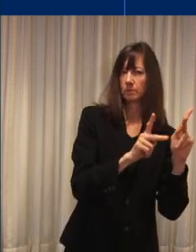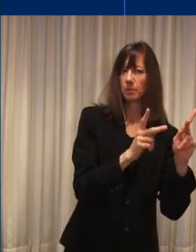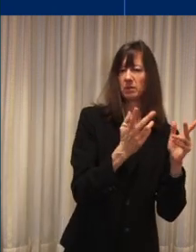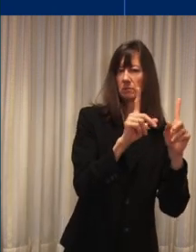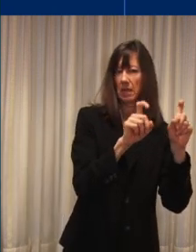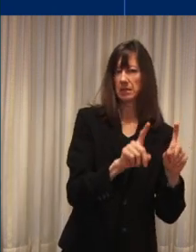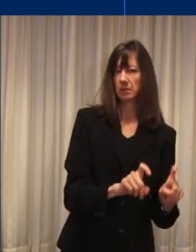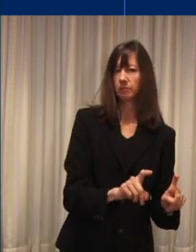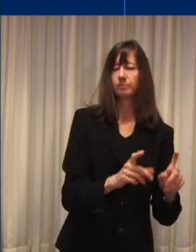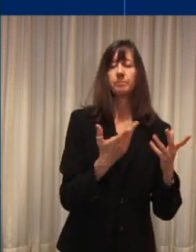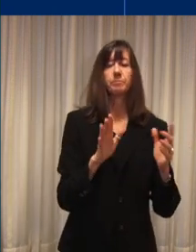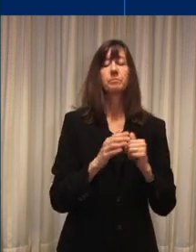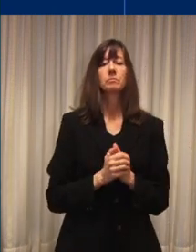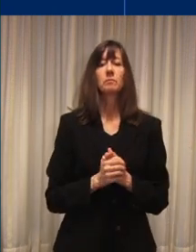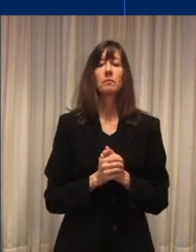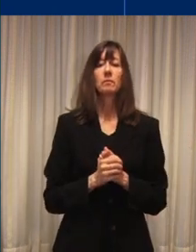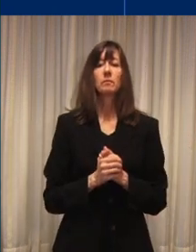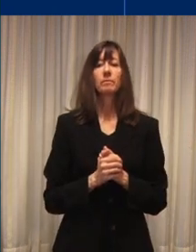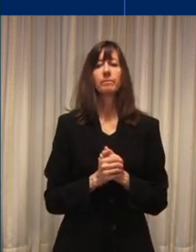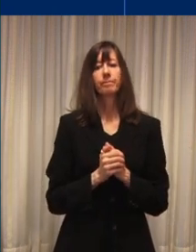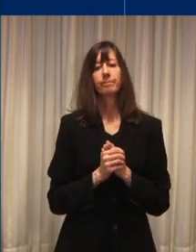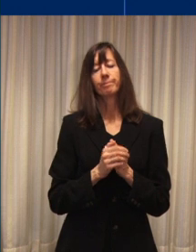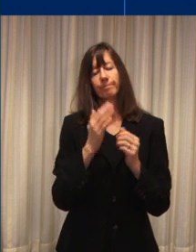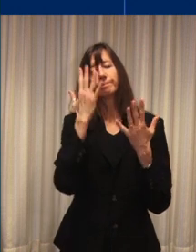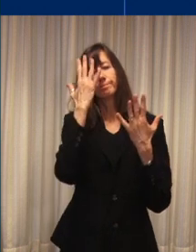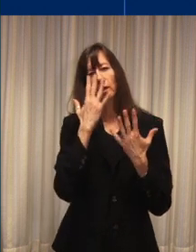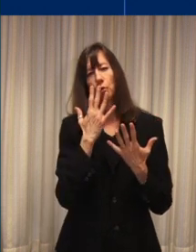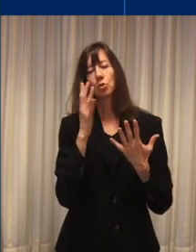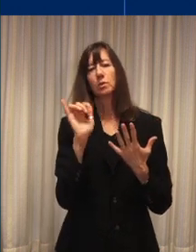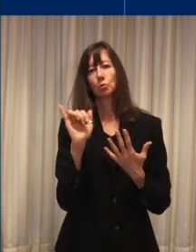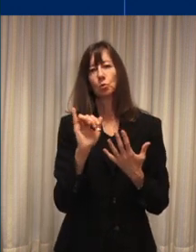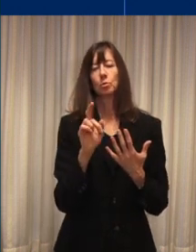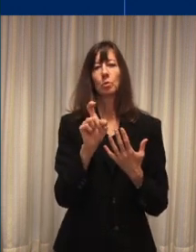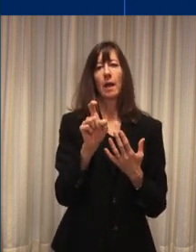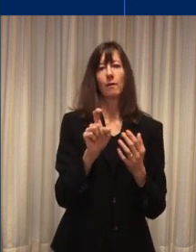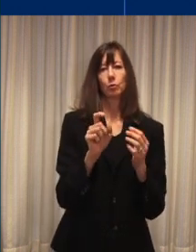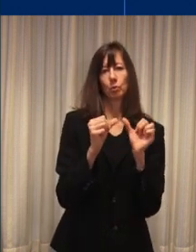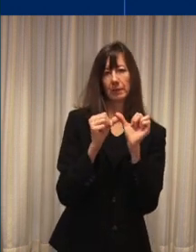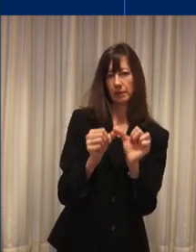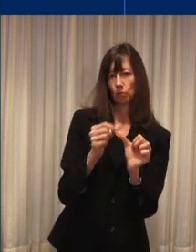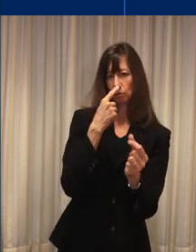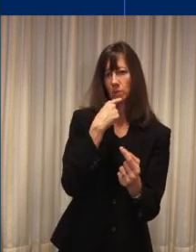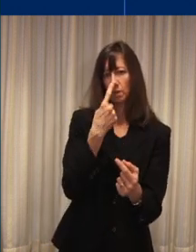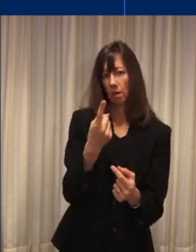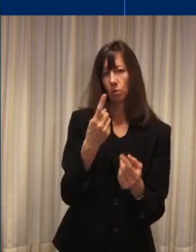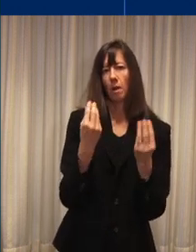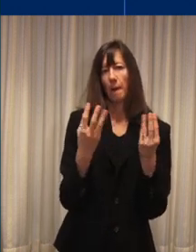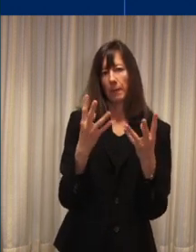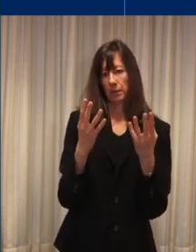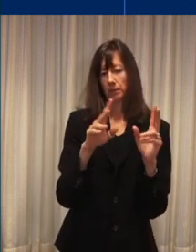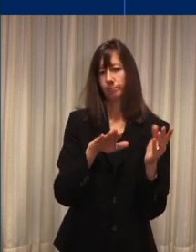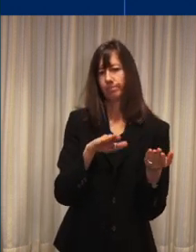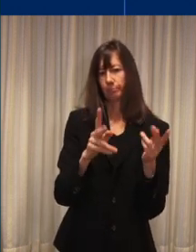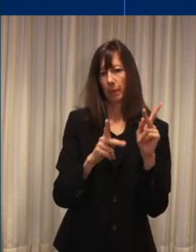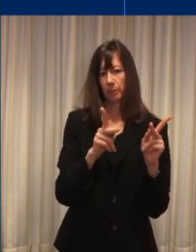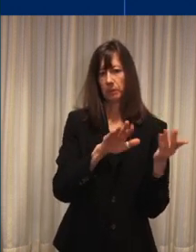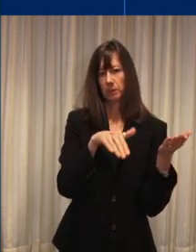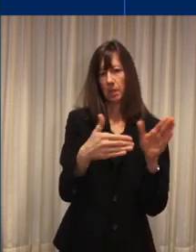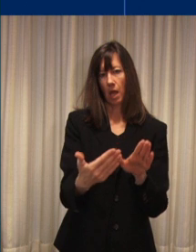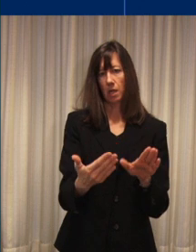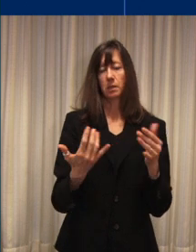Unfortunately, continue to have to update you all on fatalities of our residents. We now have had 24 county